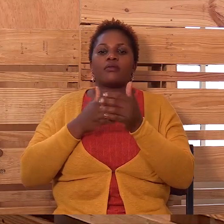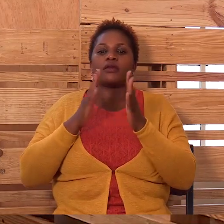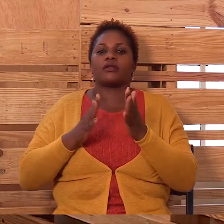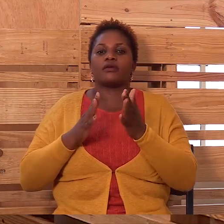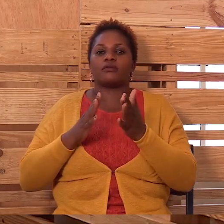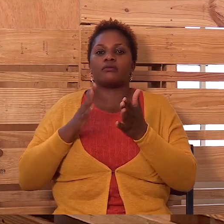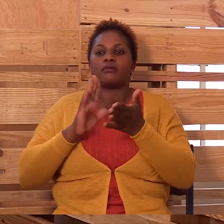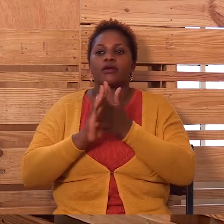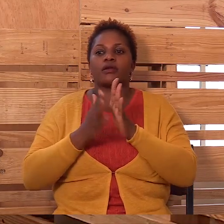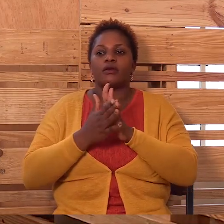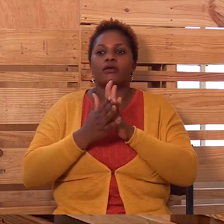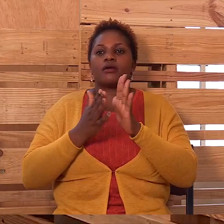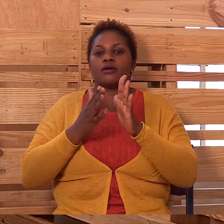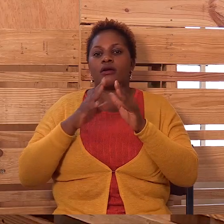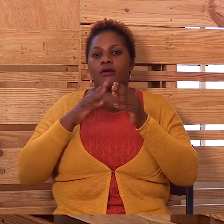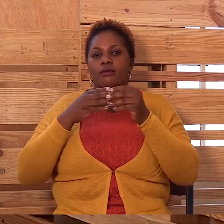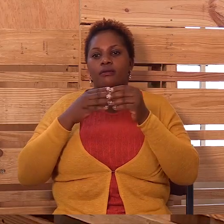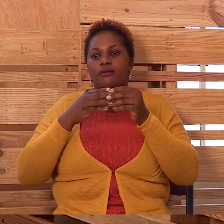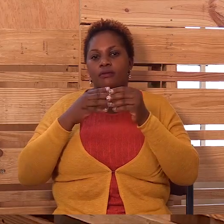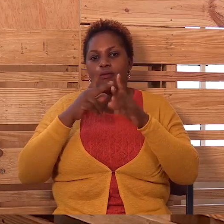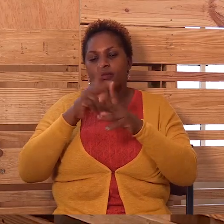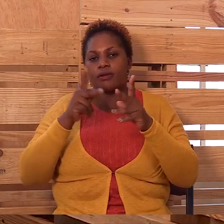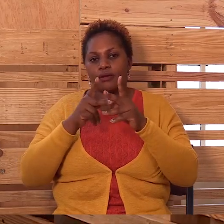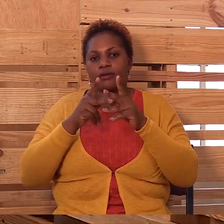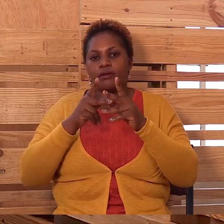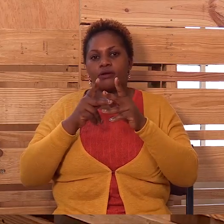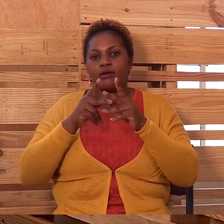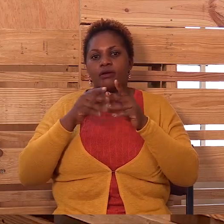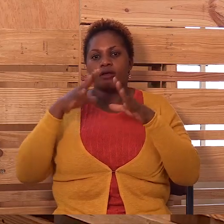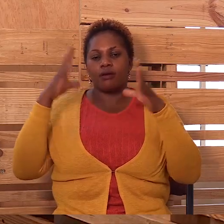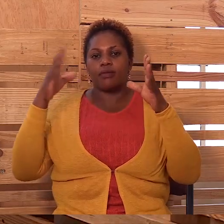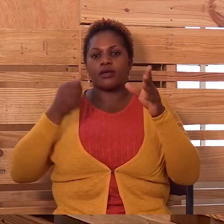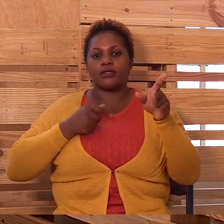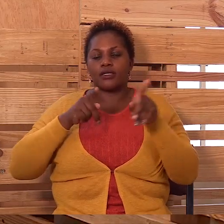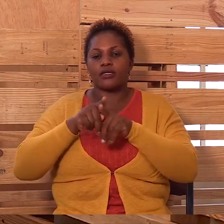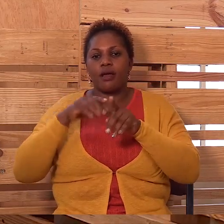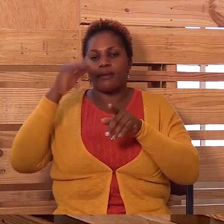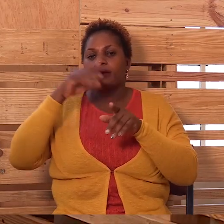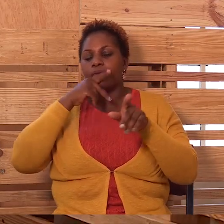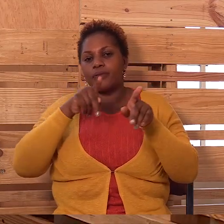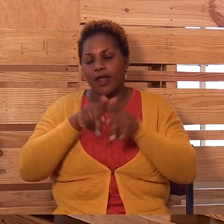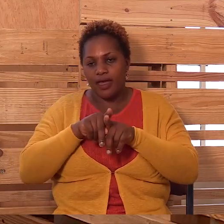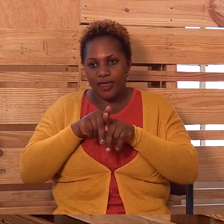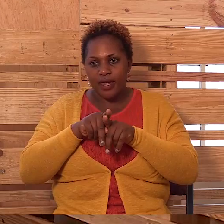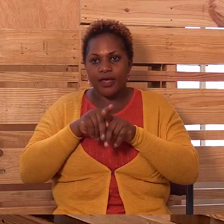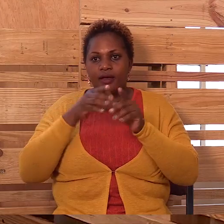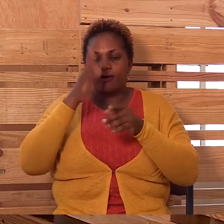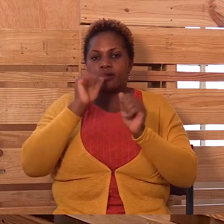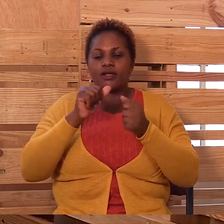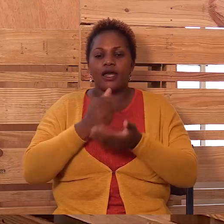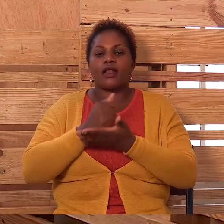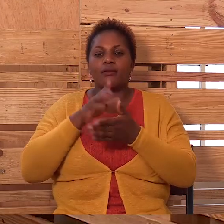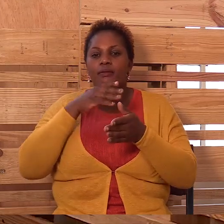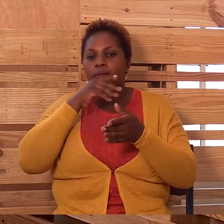become the leaders he wants us to become. Are you a school prefect or somebody? You're a big sister, you're a big brother. God can help